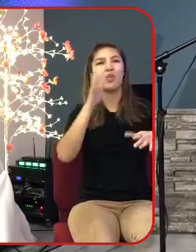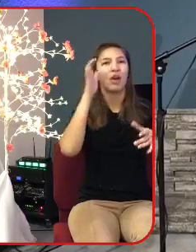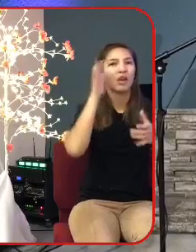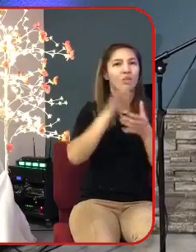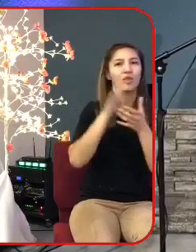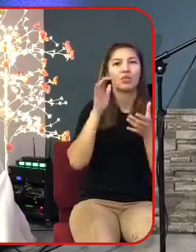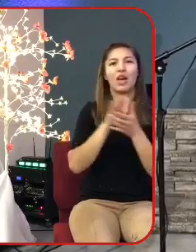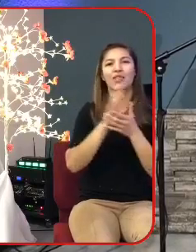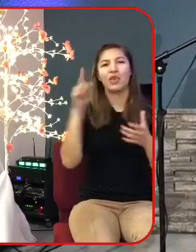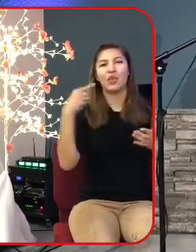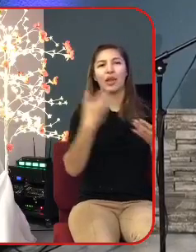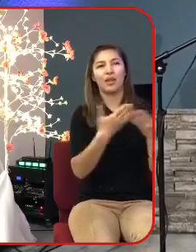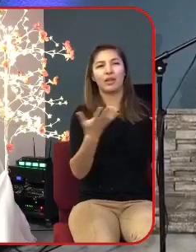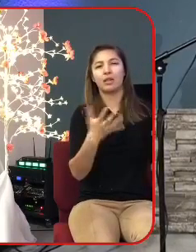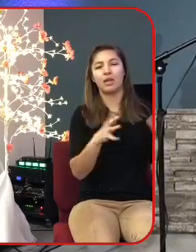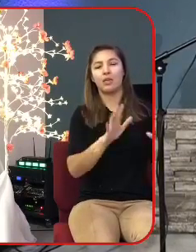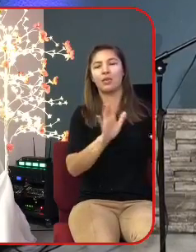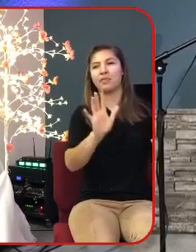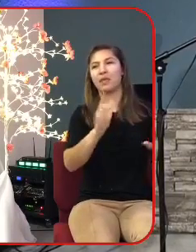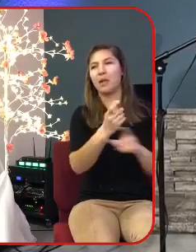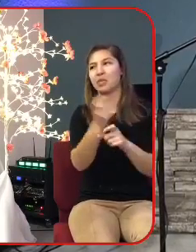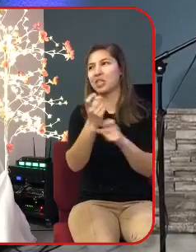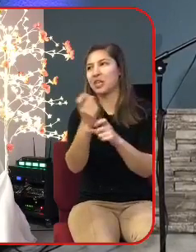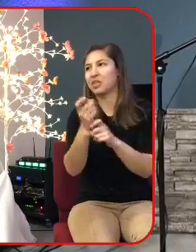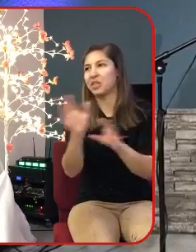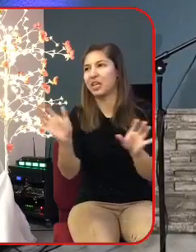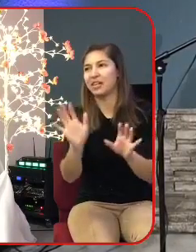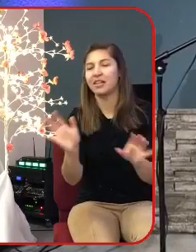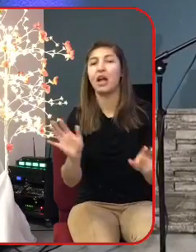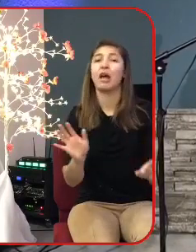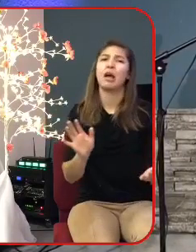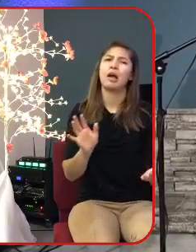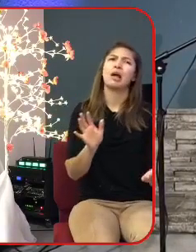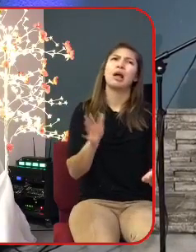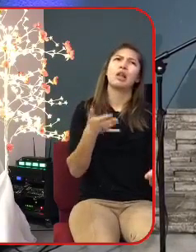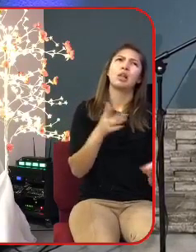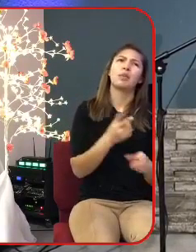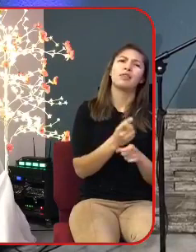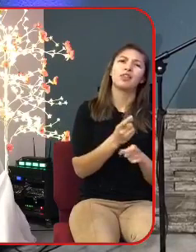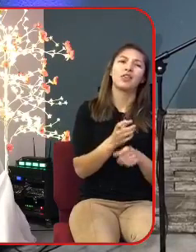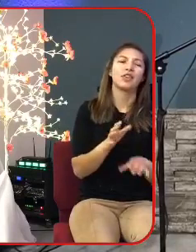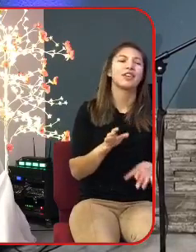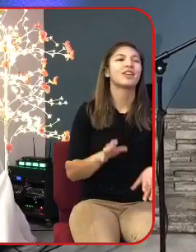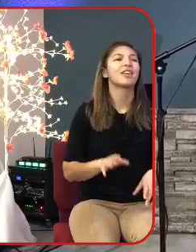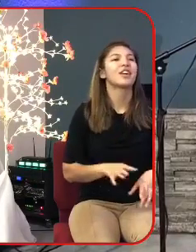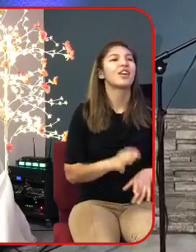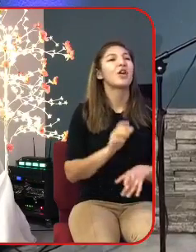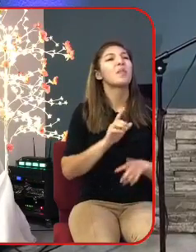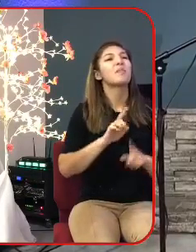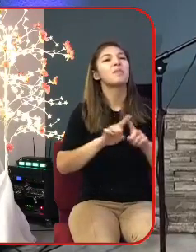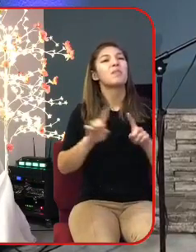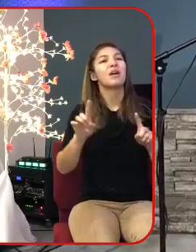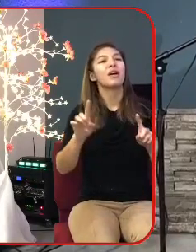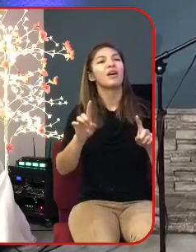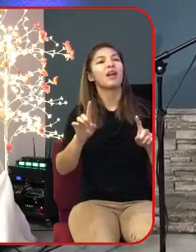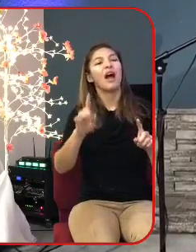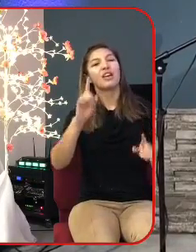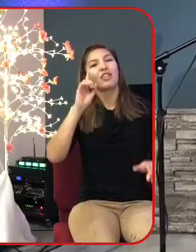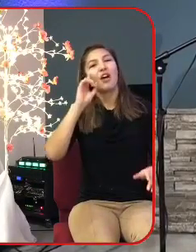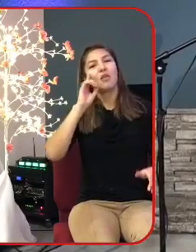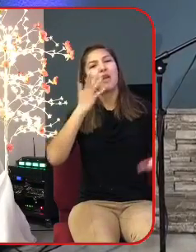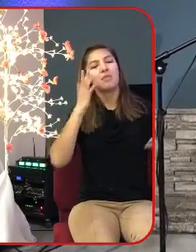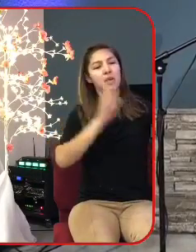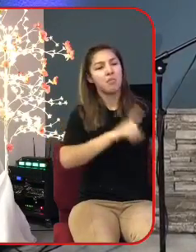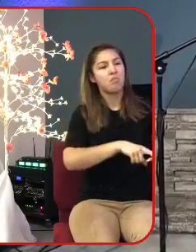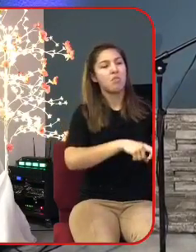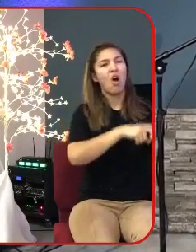But just joking. Not really. So, no, we just thought it would be an appropriate